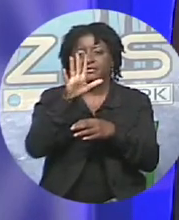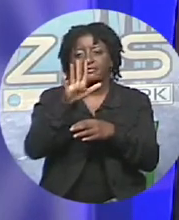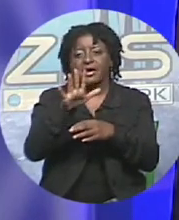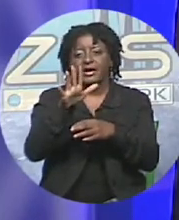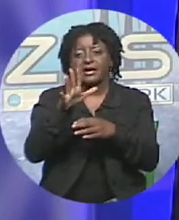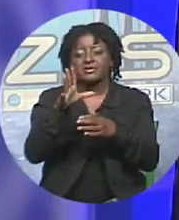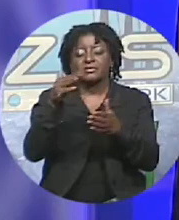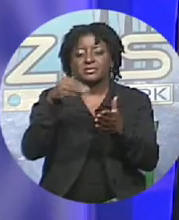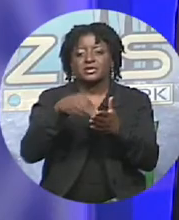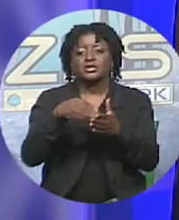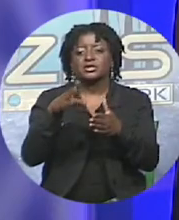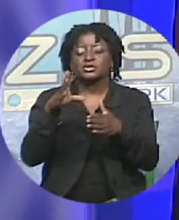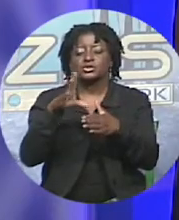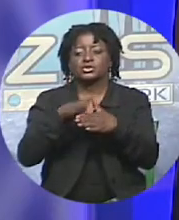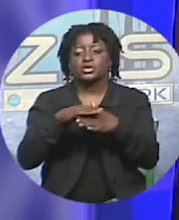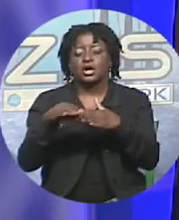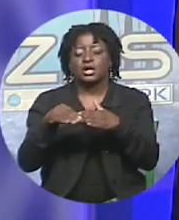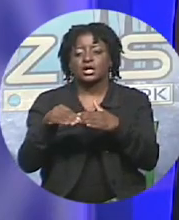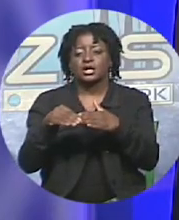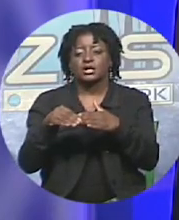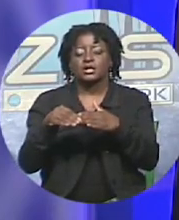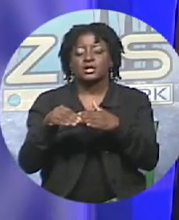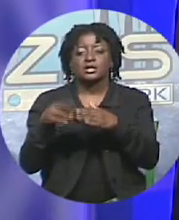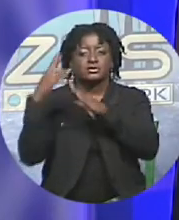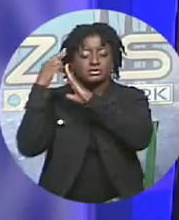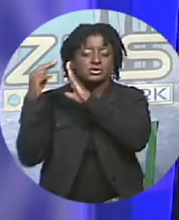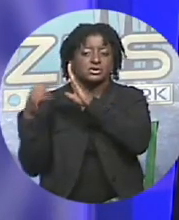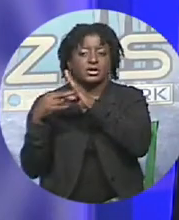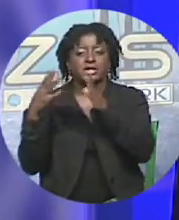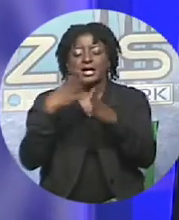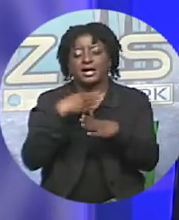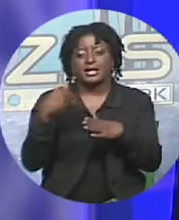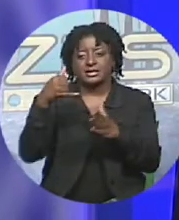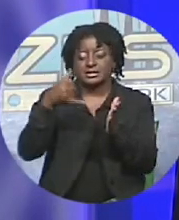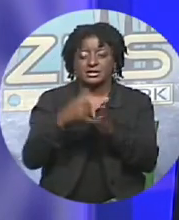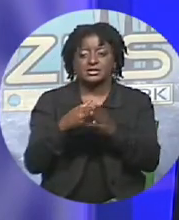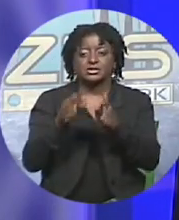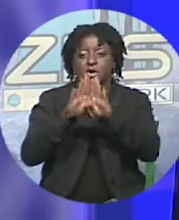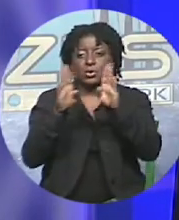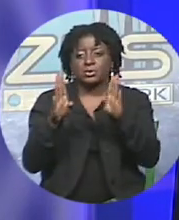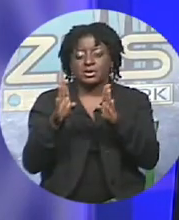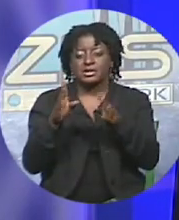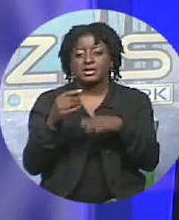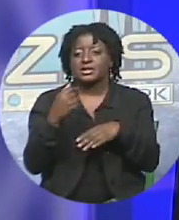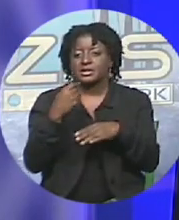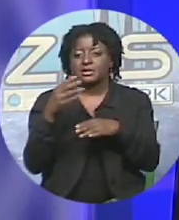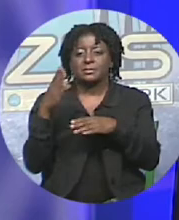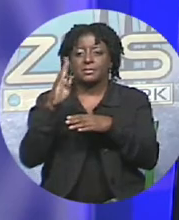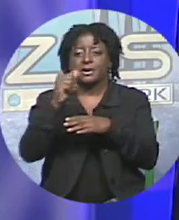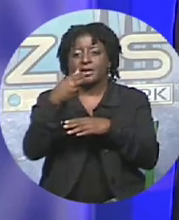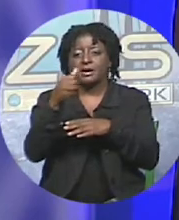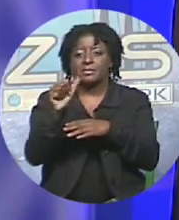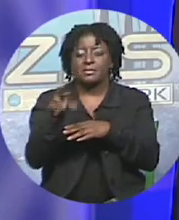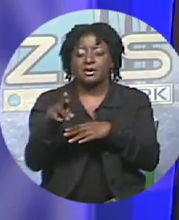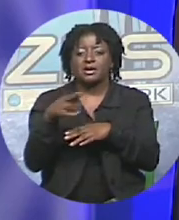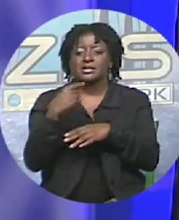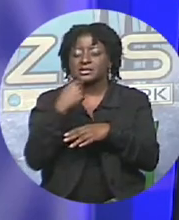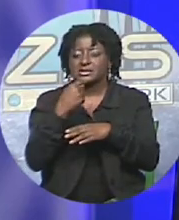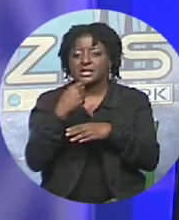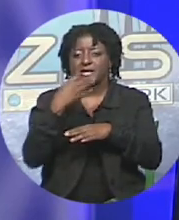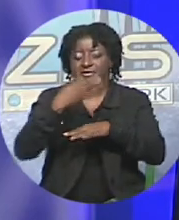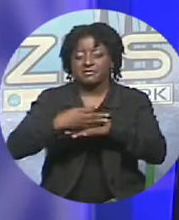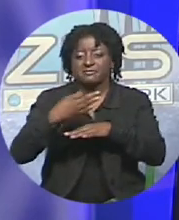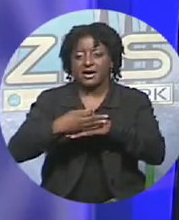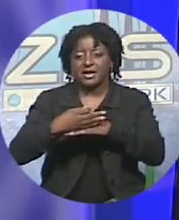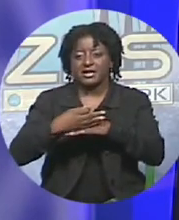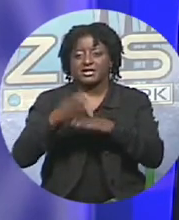its opening. However, Bahamar executives were quick today to allay those fears, saying the filing of Chapter 11 bankruptcy is the best course